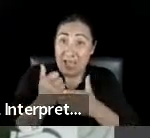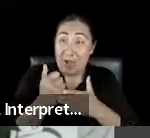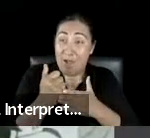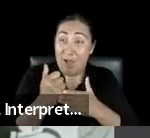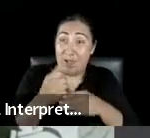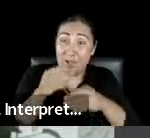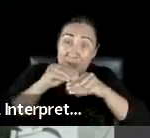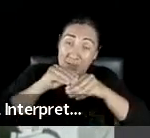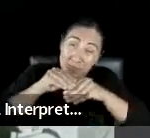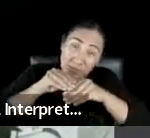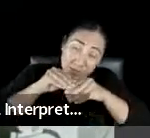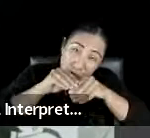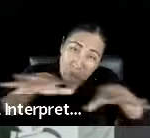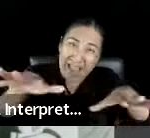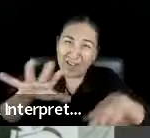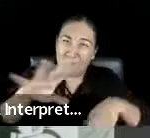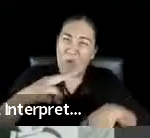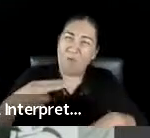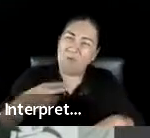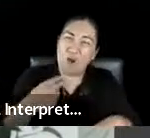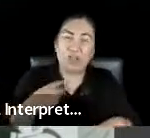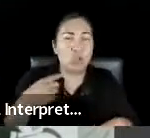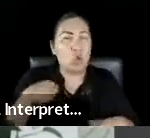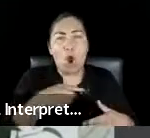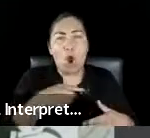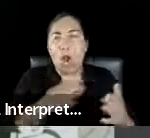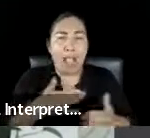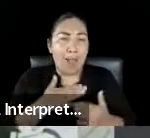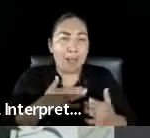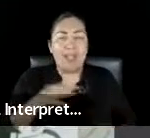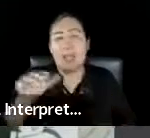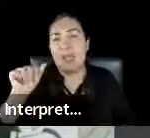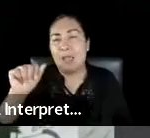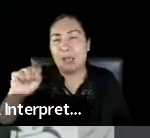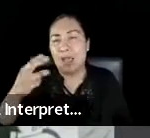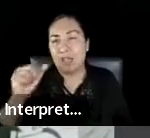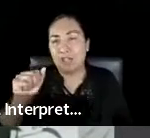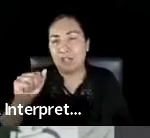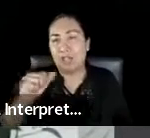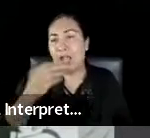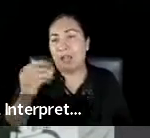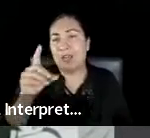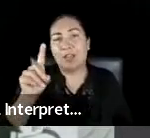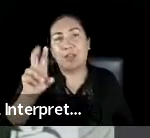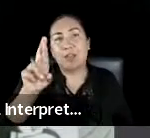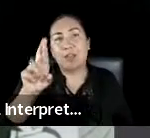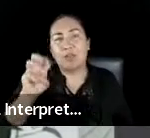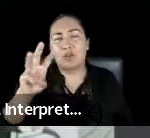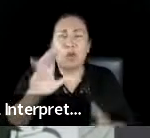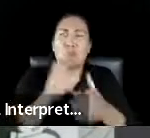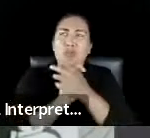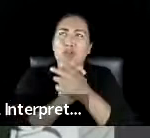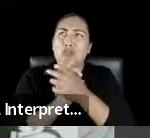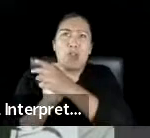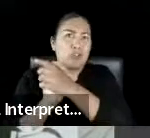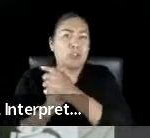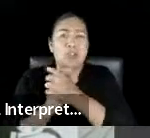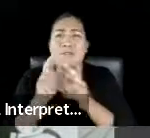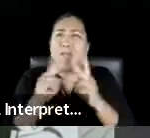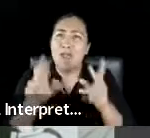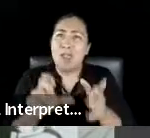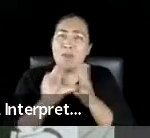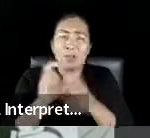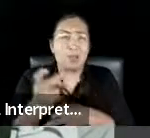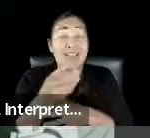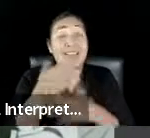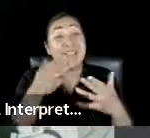see, we're happy to do it. So Asha, Drew, congratulations again on an amazing film. Super impressed with both of you. Thanks for showing